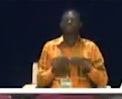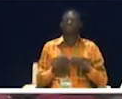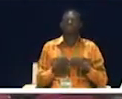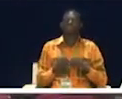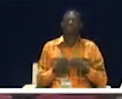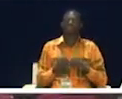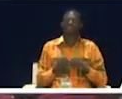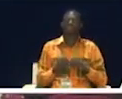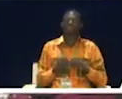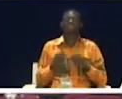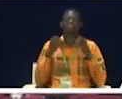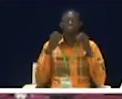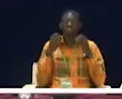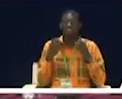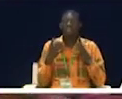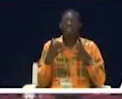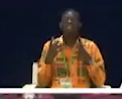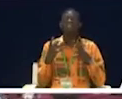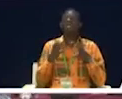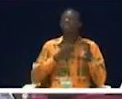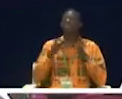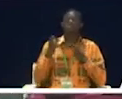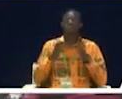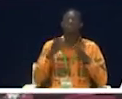Scatter our scriptures at the wonders of God.